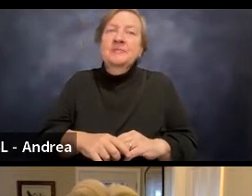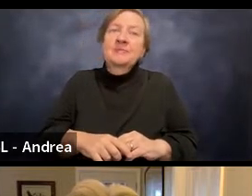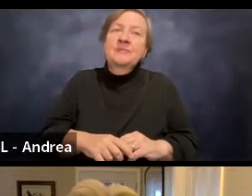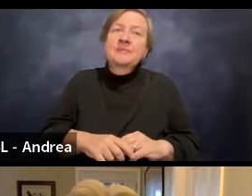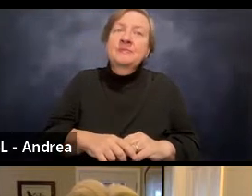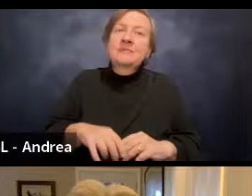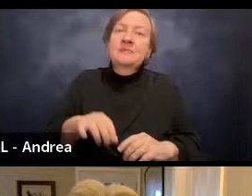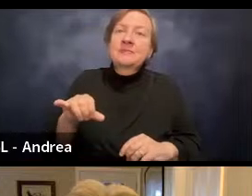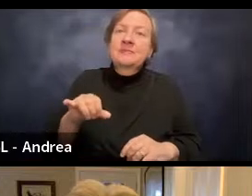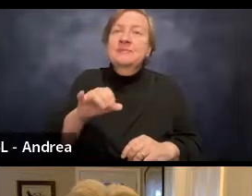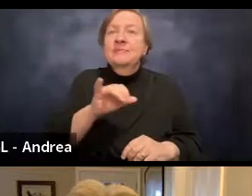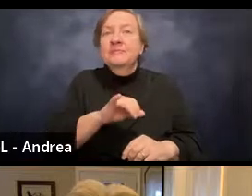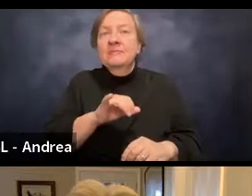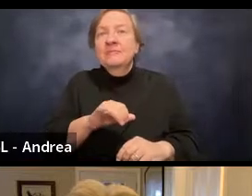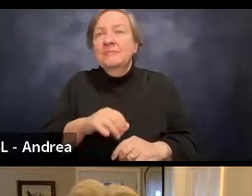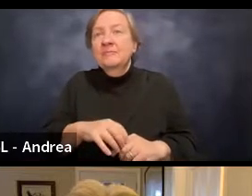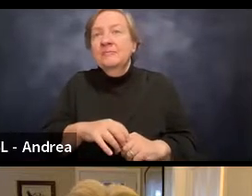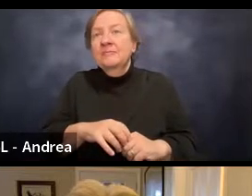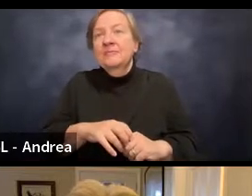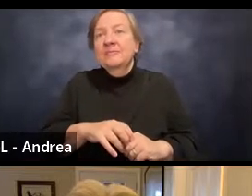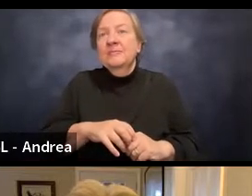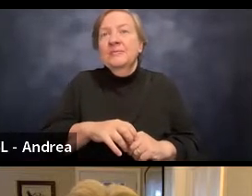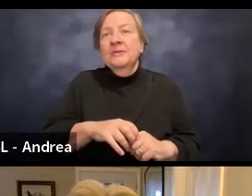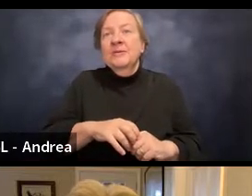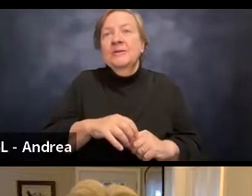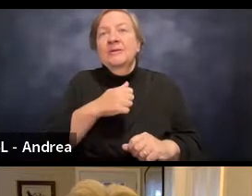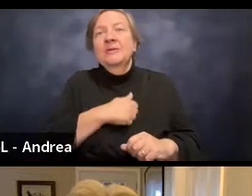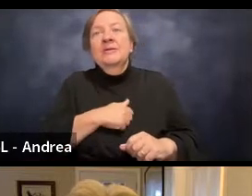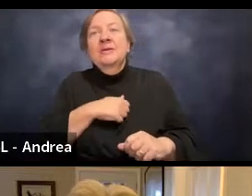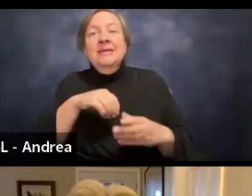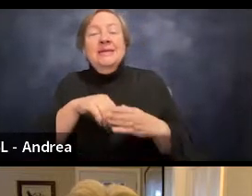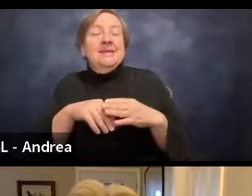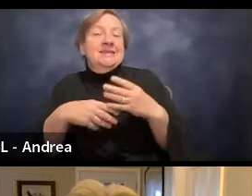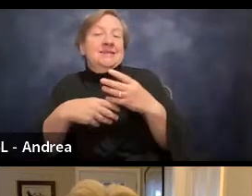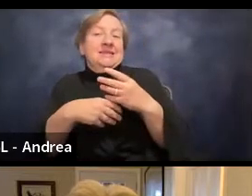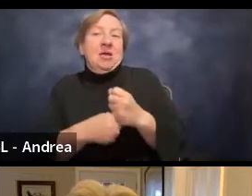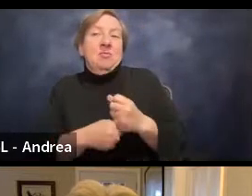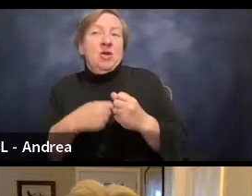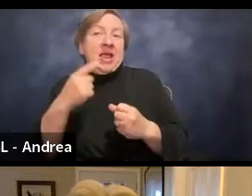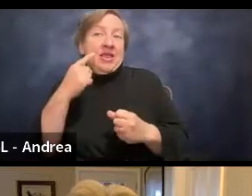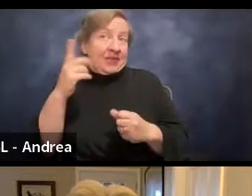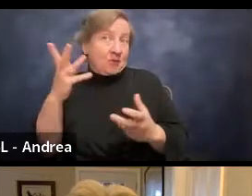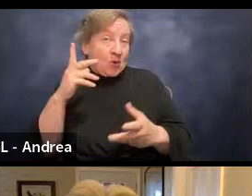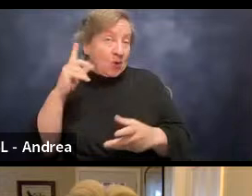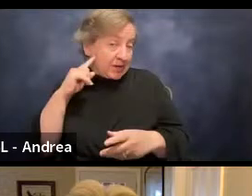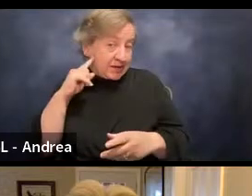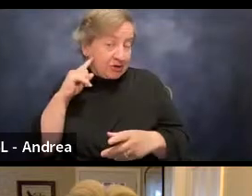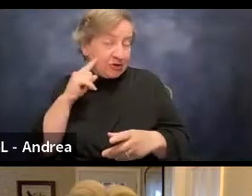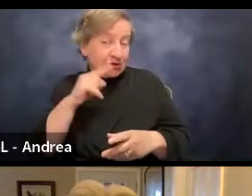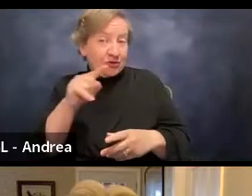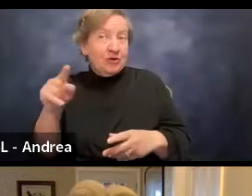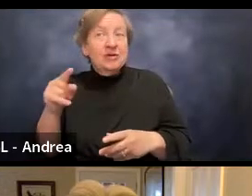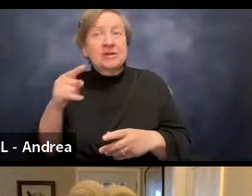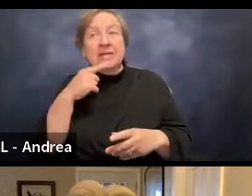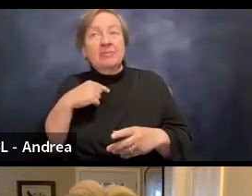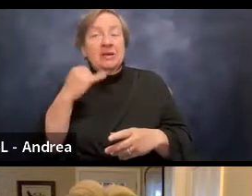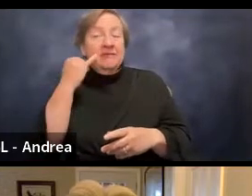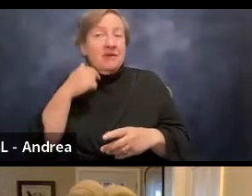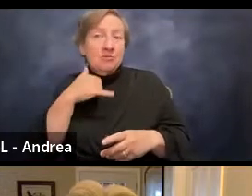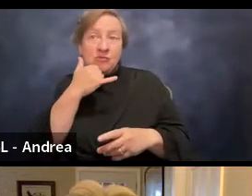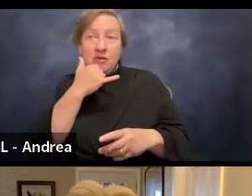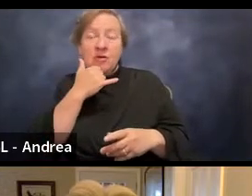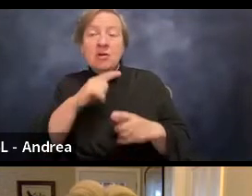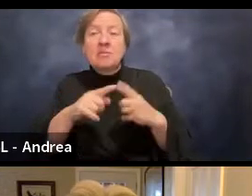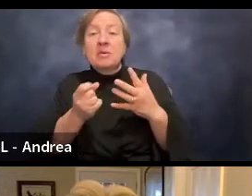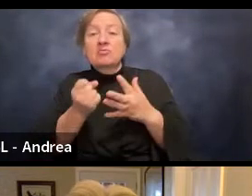Oh. I mean, just, sorry. Go ahead. In summary, I think what we're hearing, and correct me if I'm wrong, Tom, is the